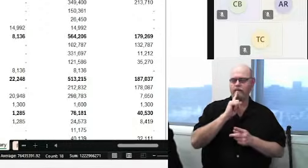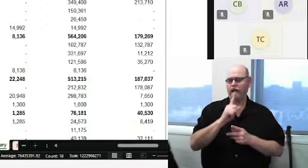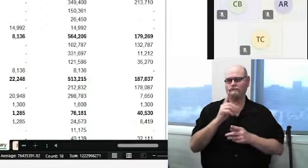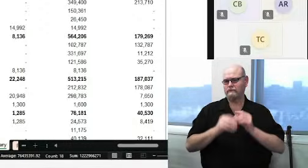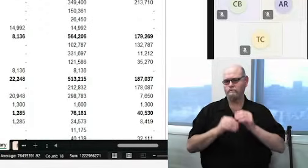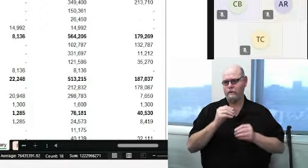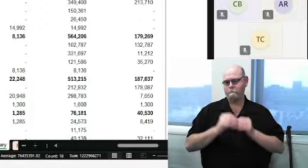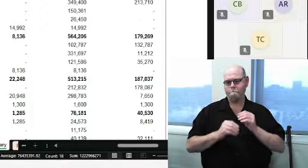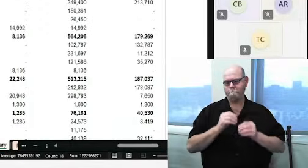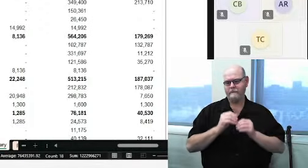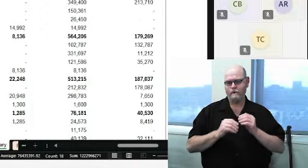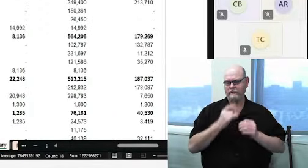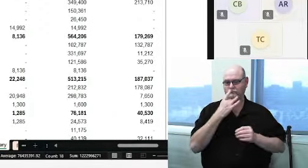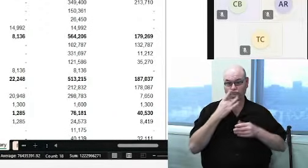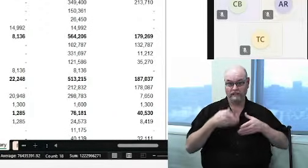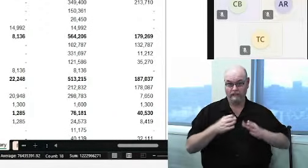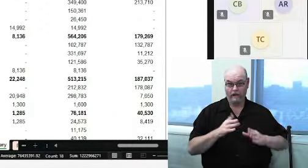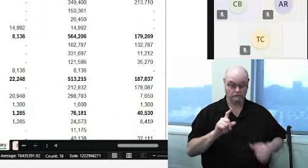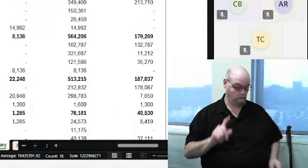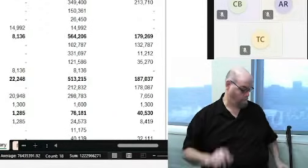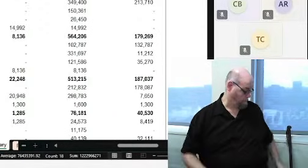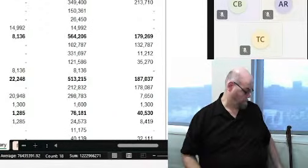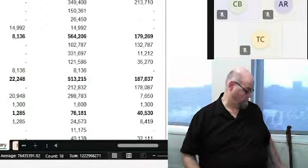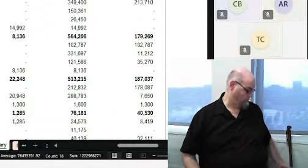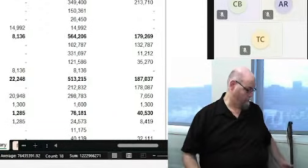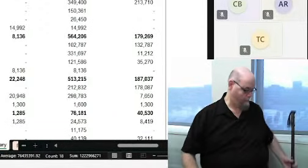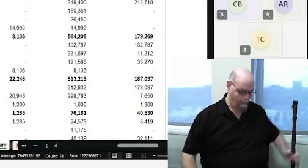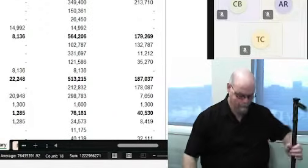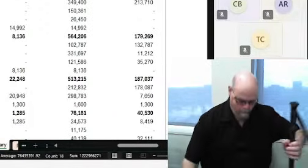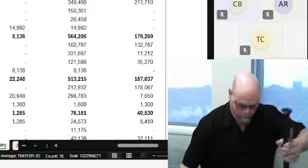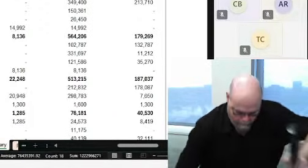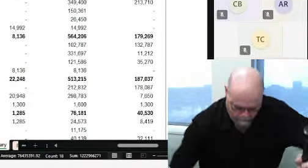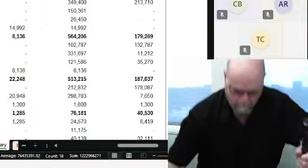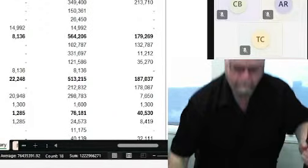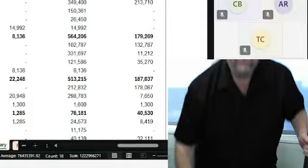not actually repairing emergent streetlights?